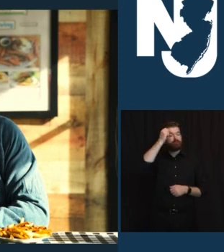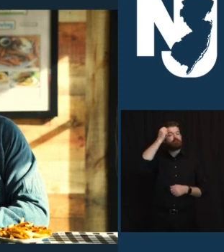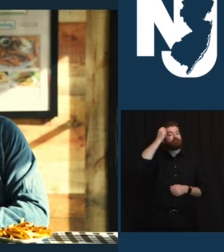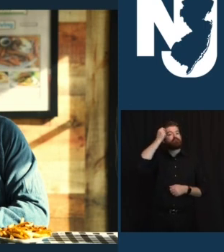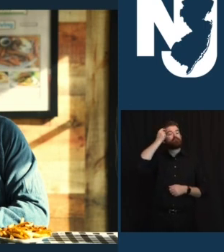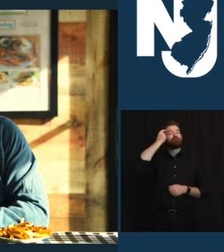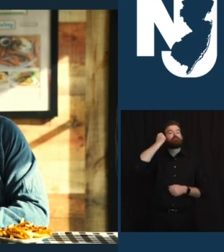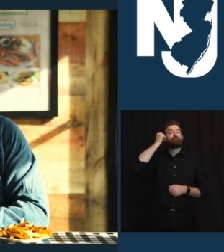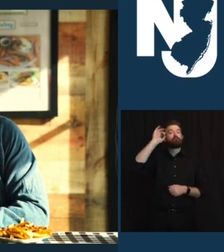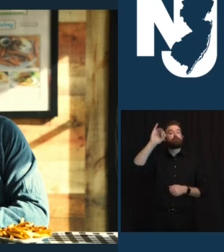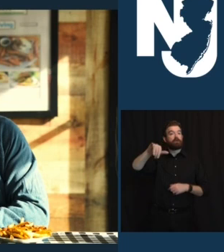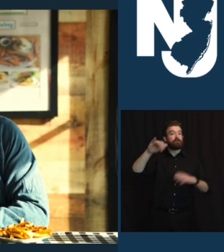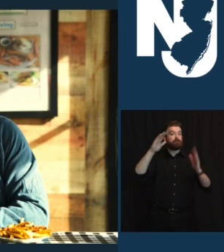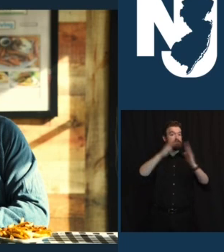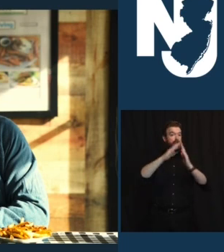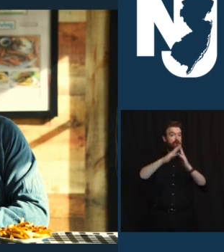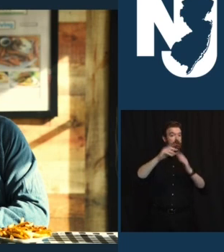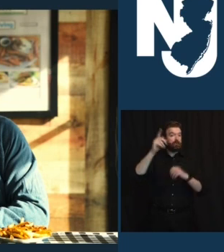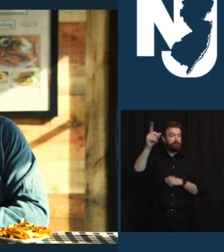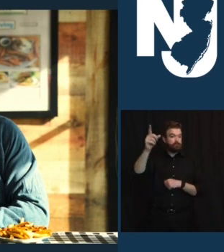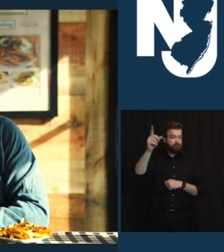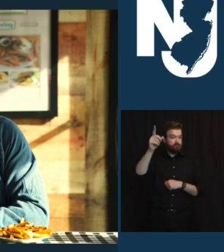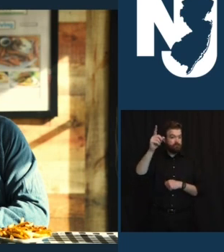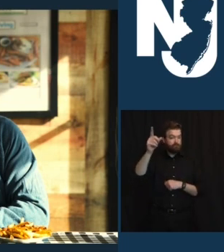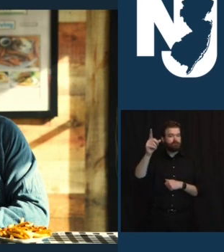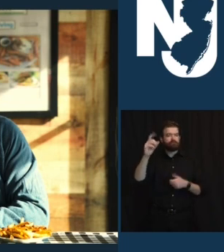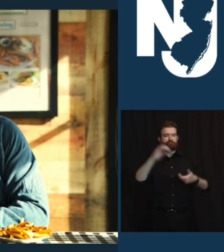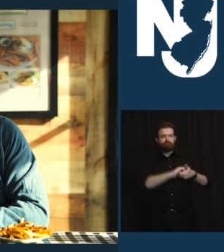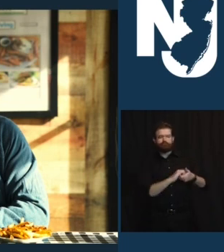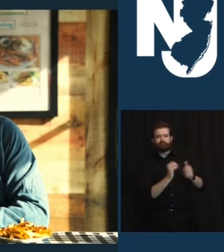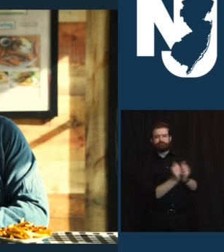Community Action, received a grant of more than